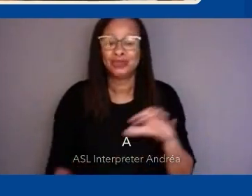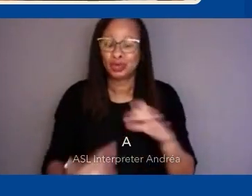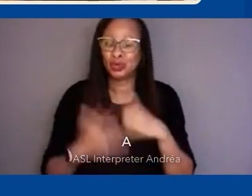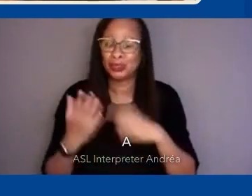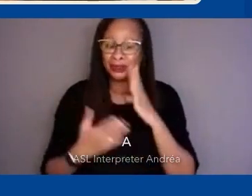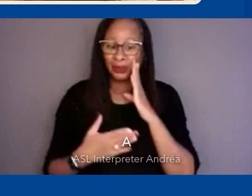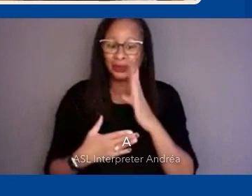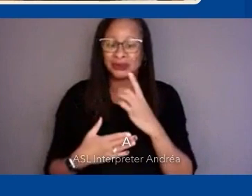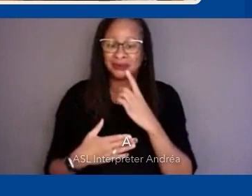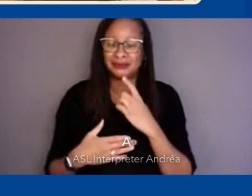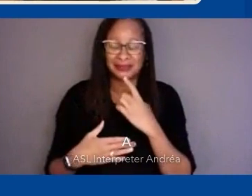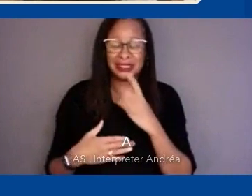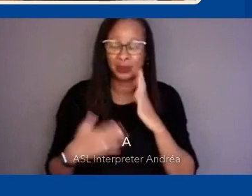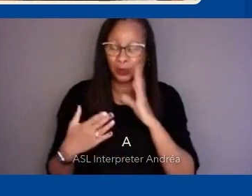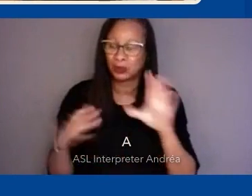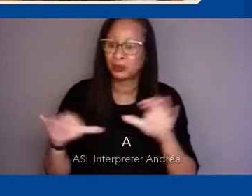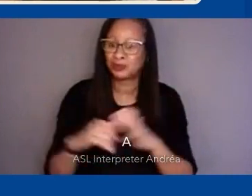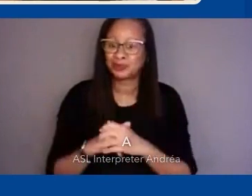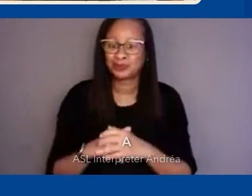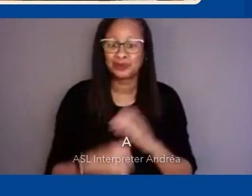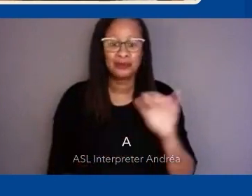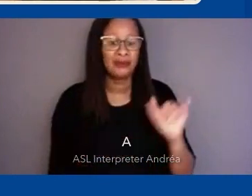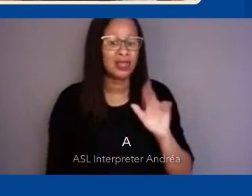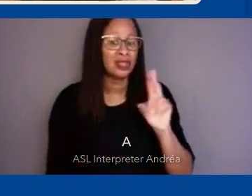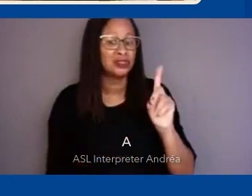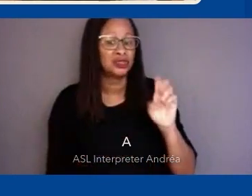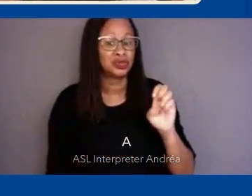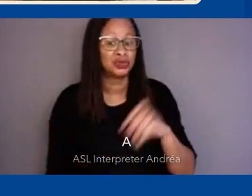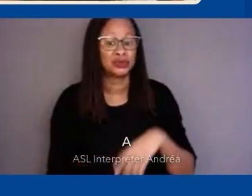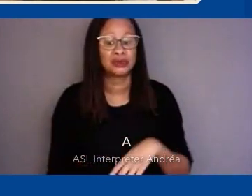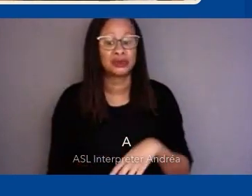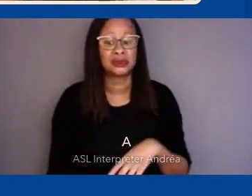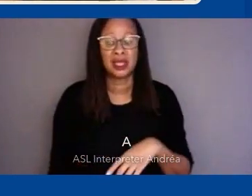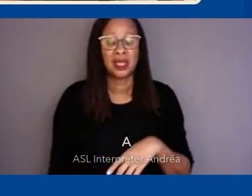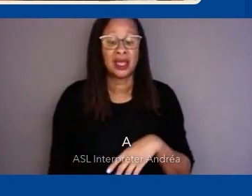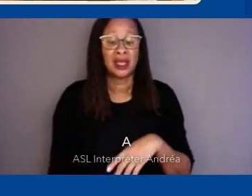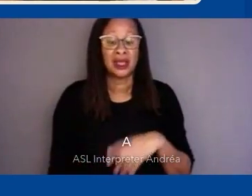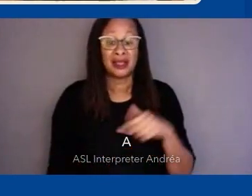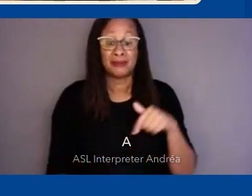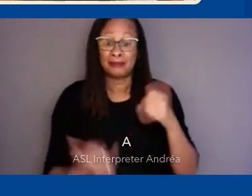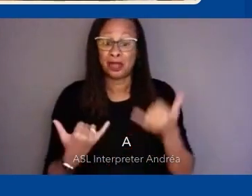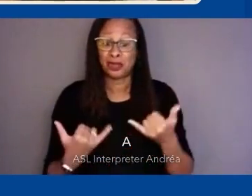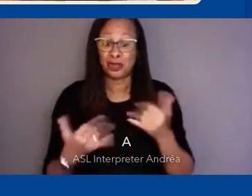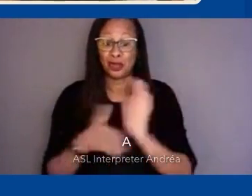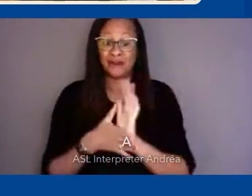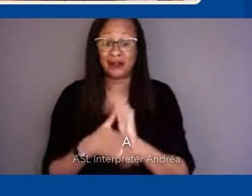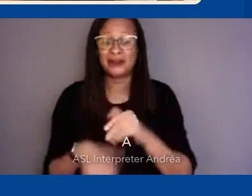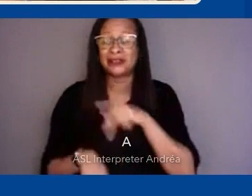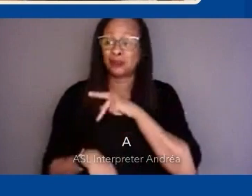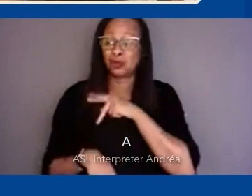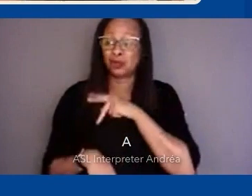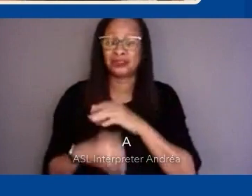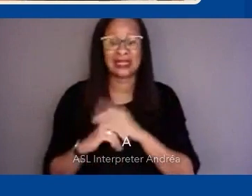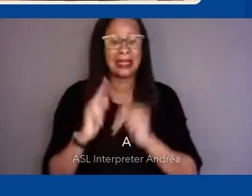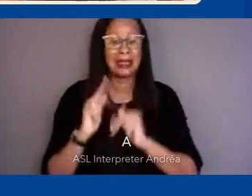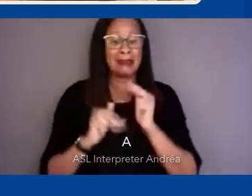yeah, I think for me, the film I'm working on is a personal film. So it's like building trust with my parents.